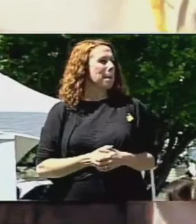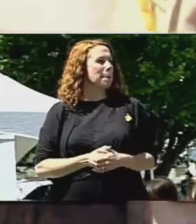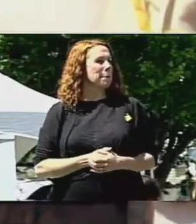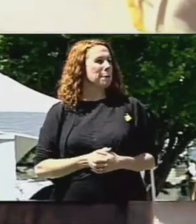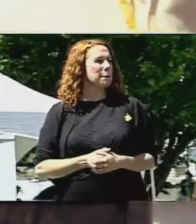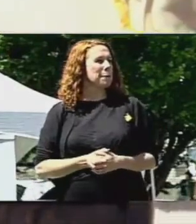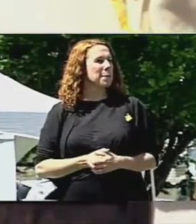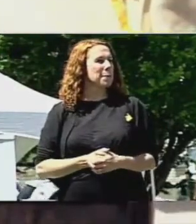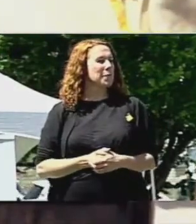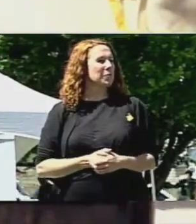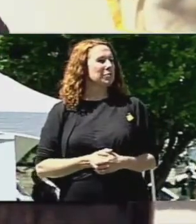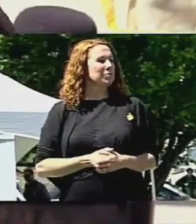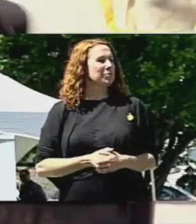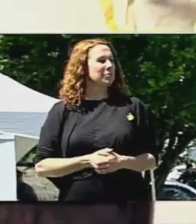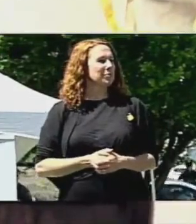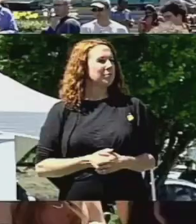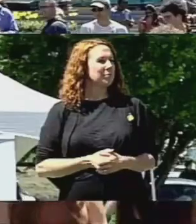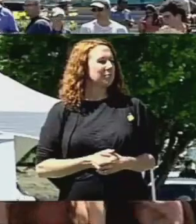You just put it under here.